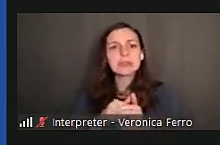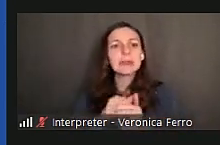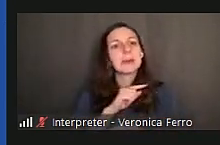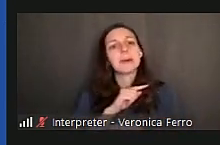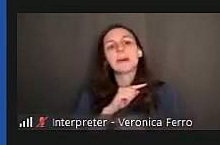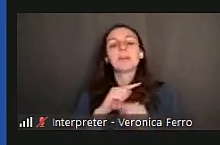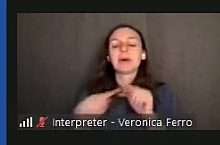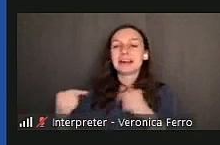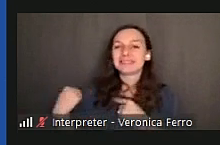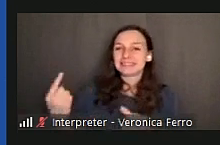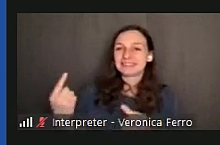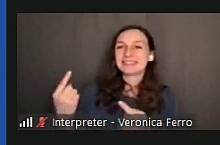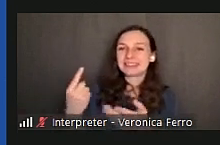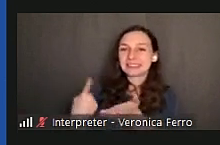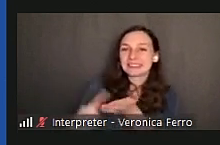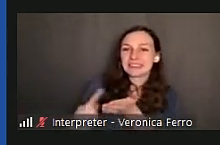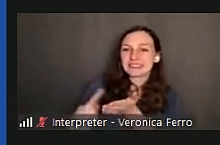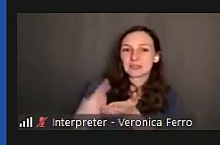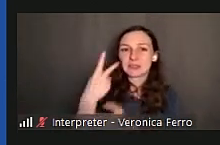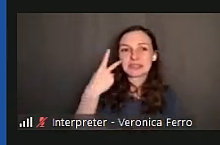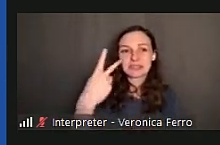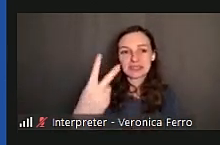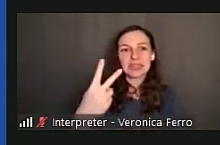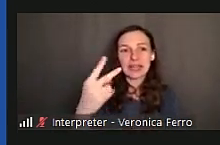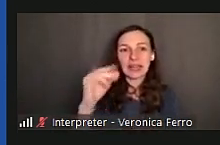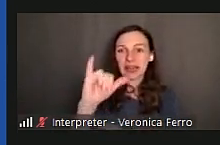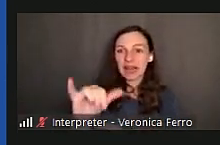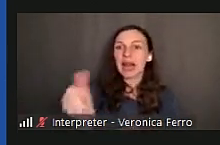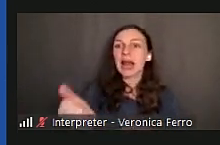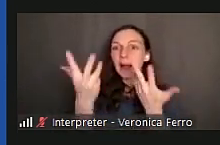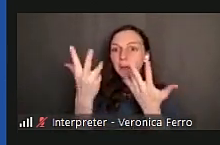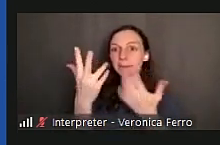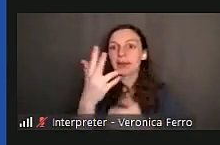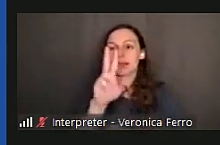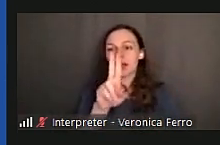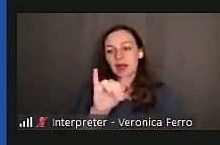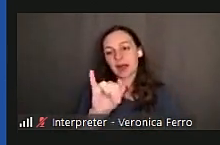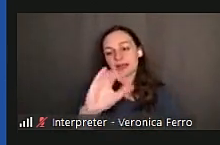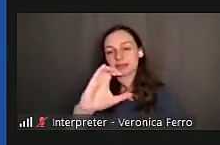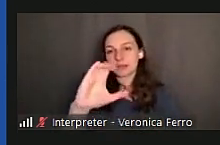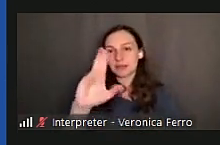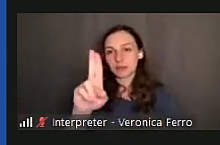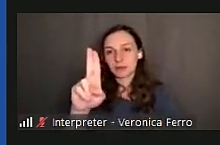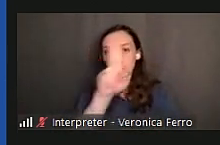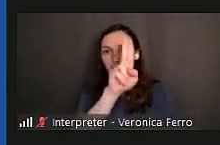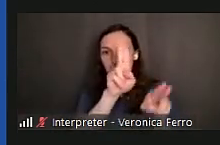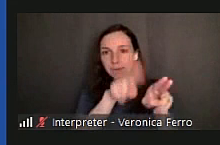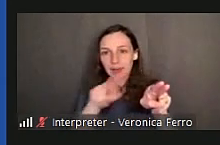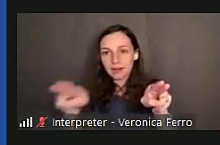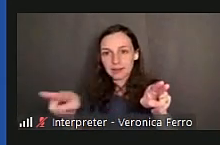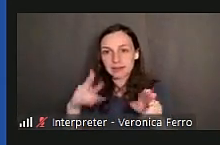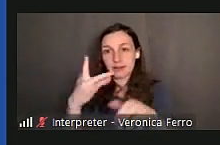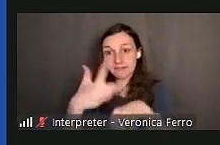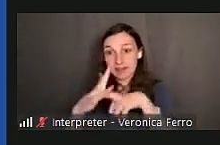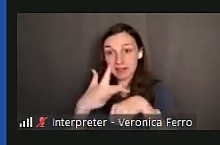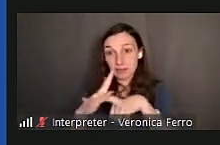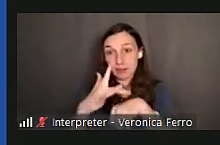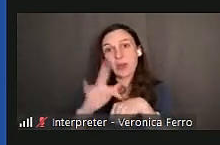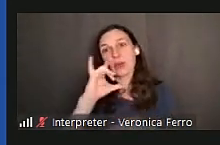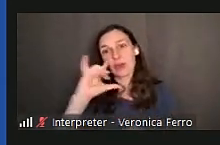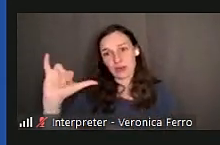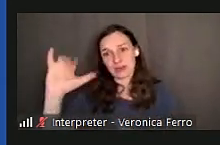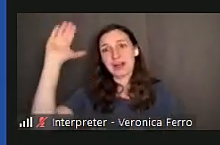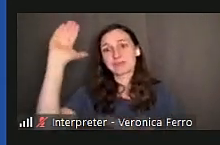see a lower number of ICU beds available in the state than we have at any previous point in the pandemic, based on